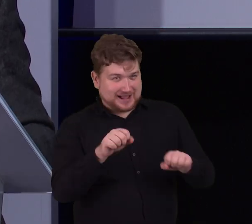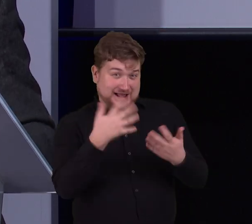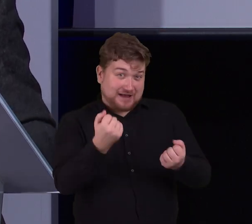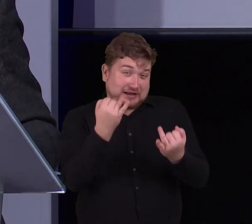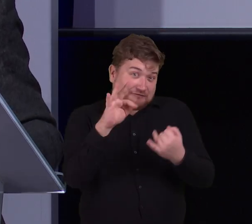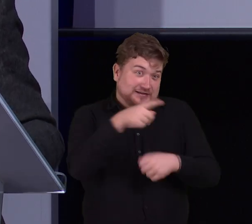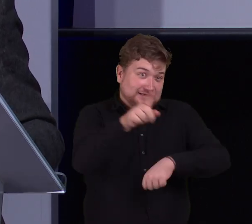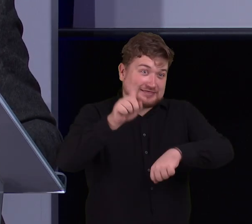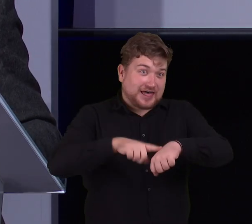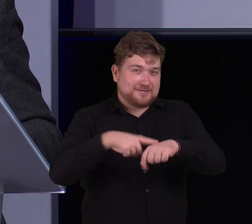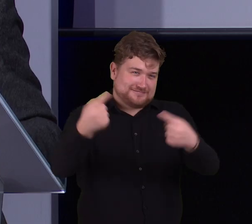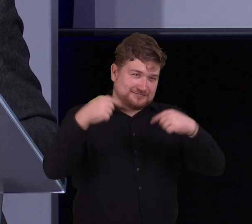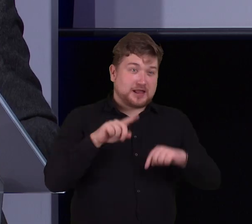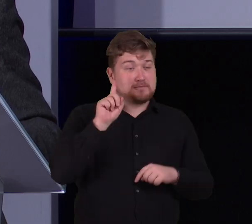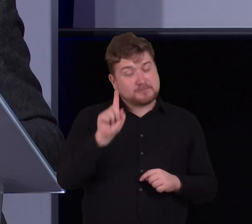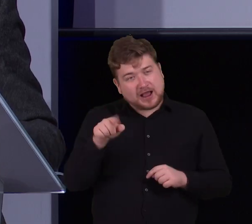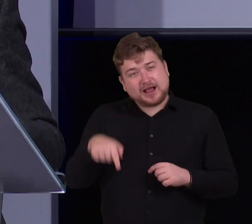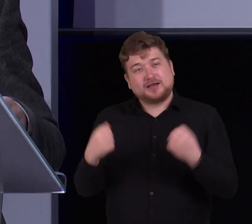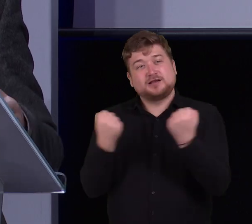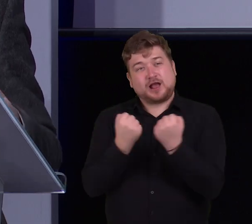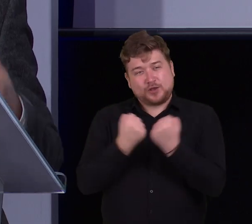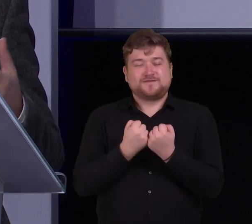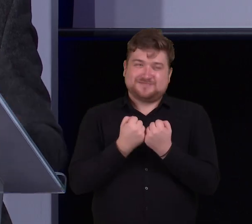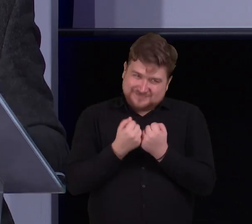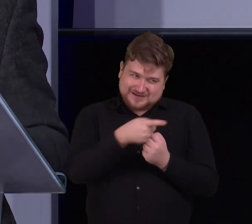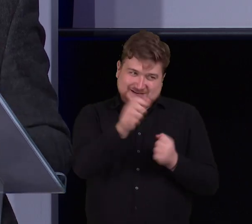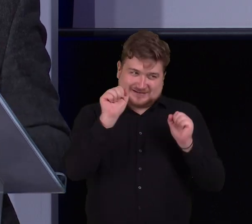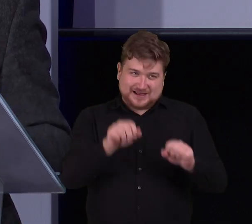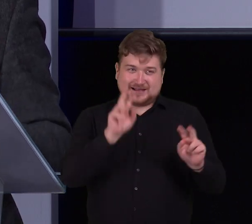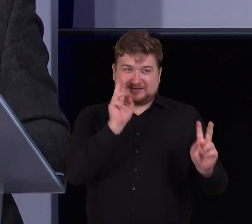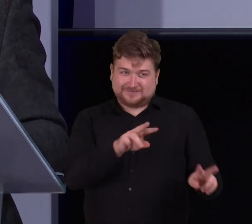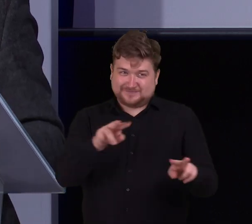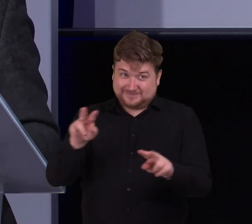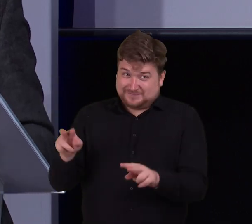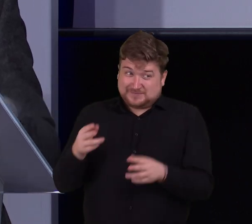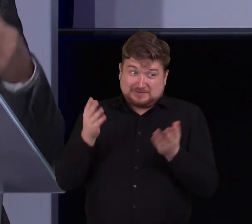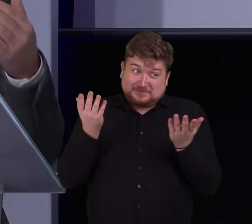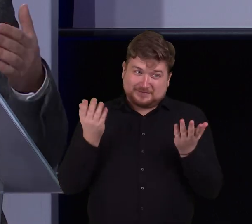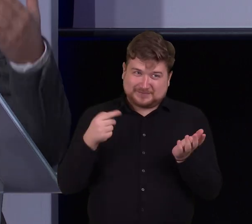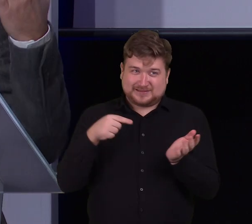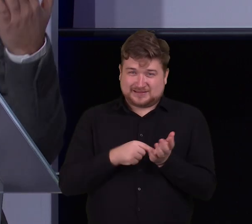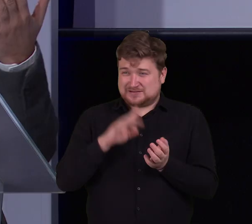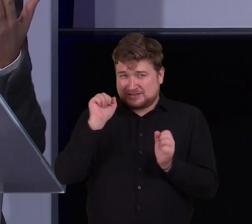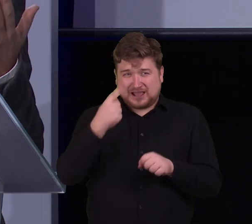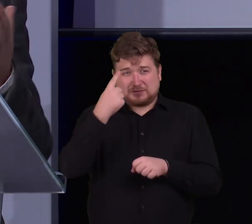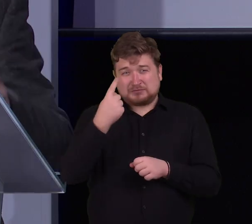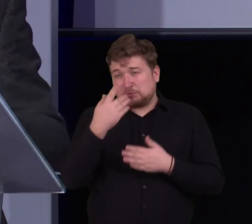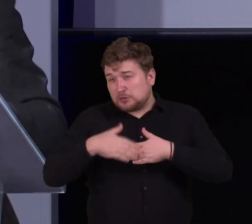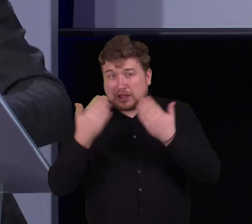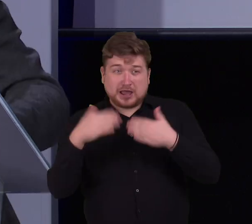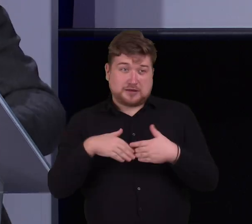trip back to your homes, and have, of course, territorial dimension made great